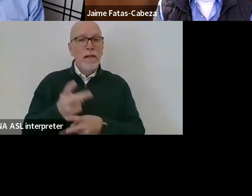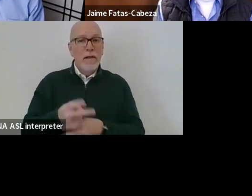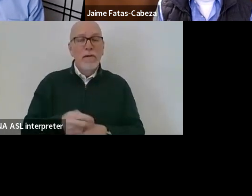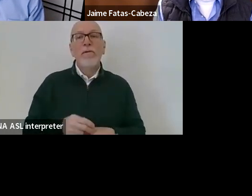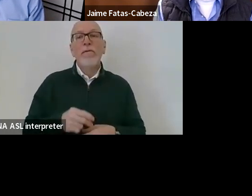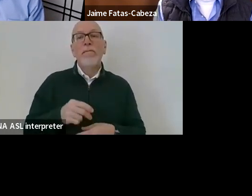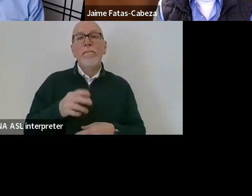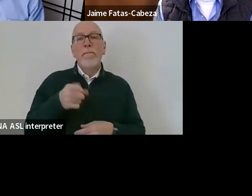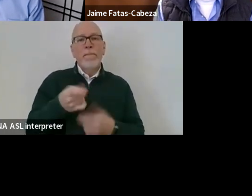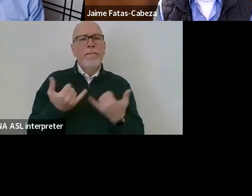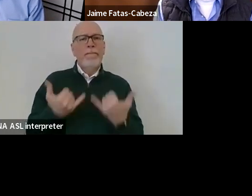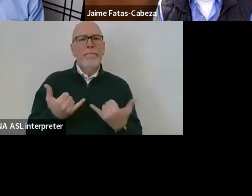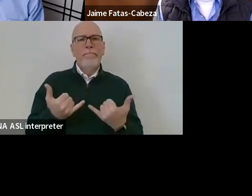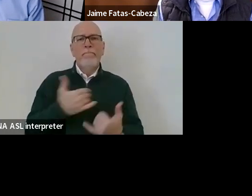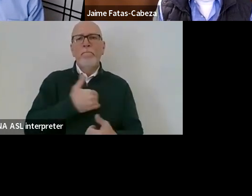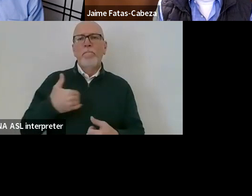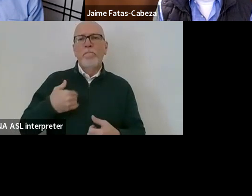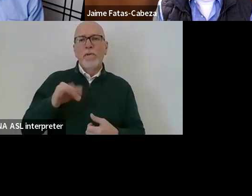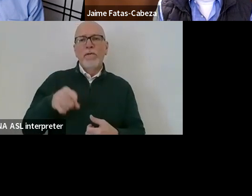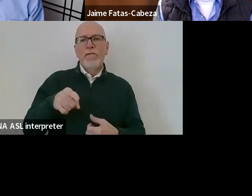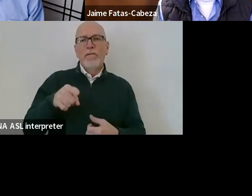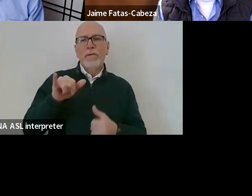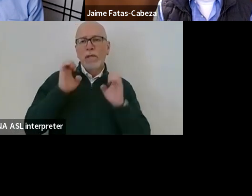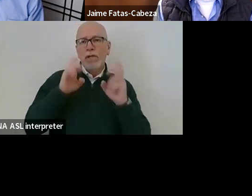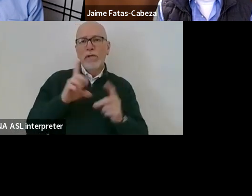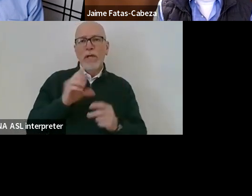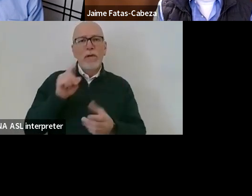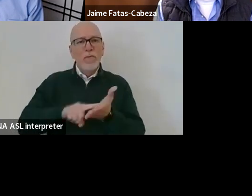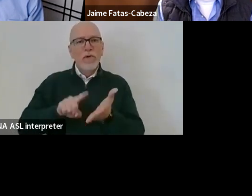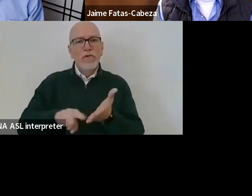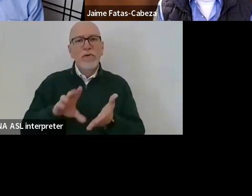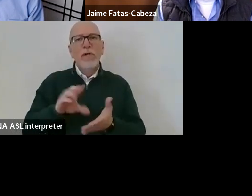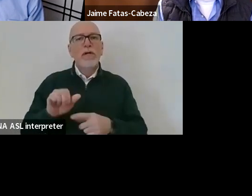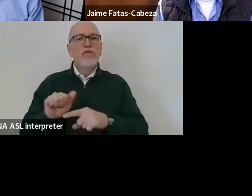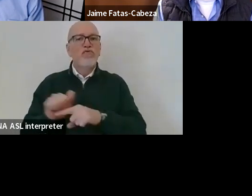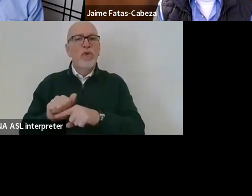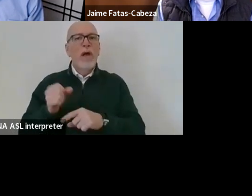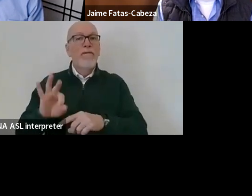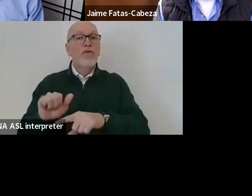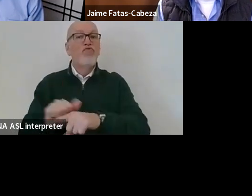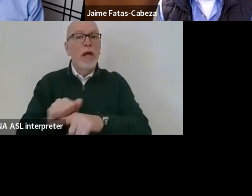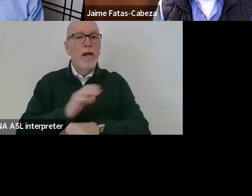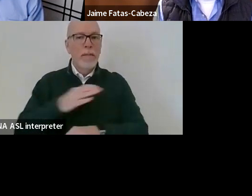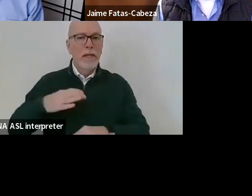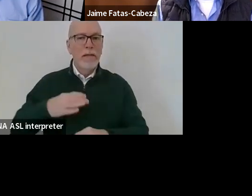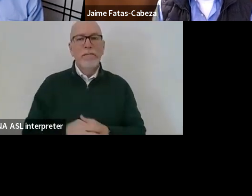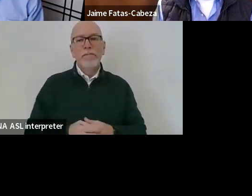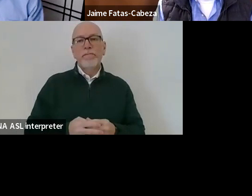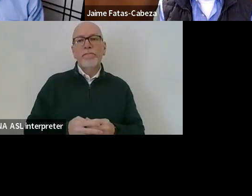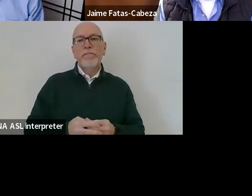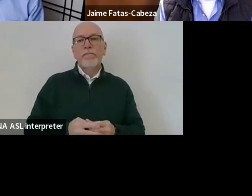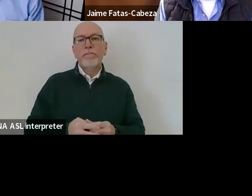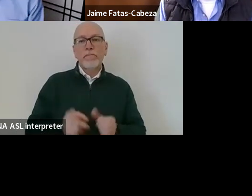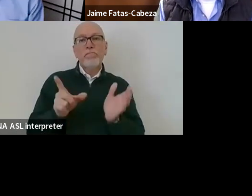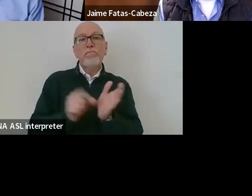is presently a member of its education and research, as well as trainers of trainers committees. A